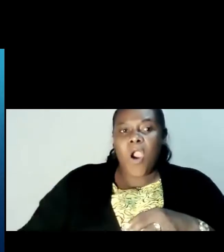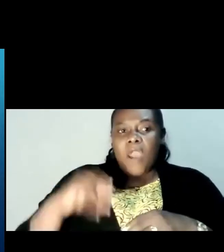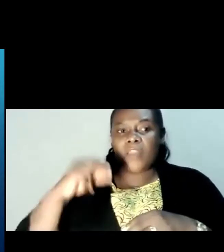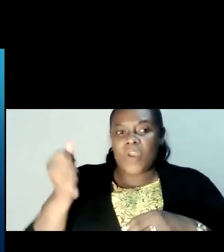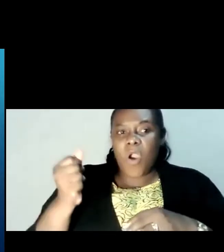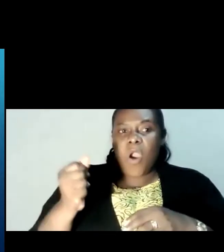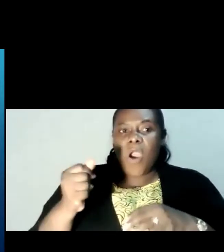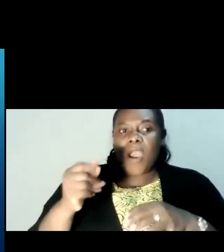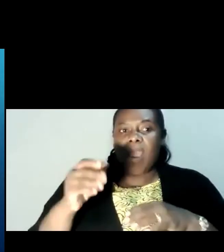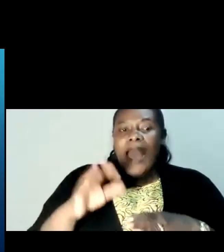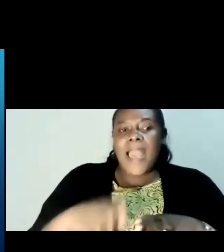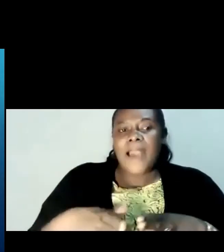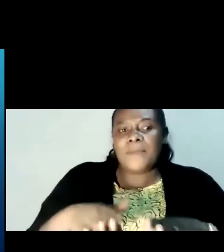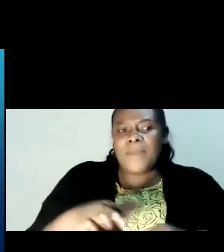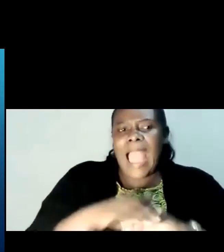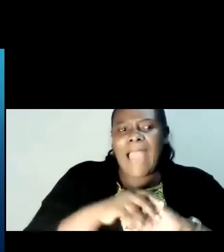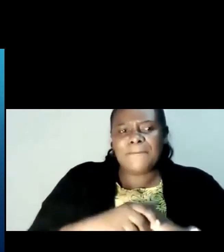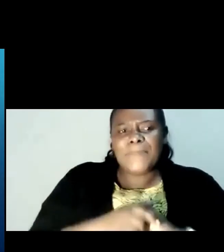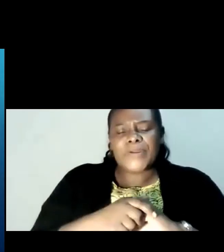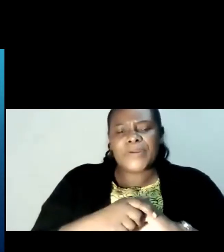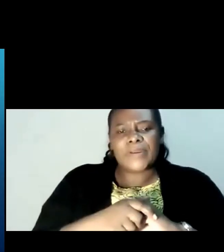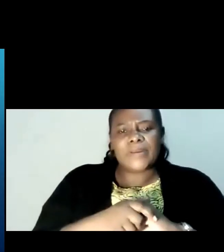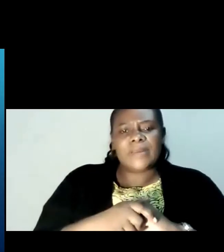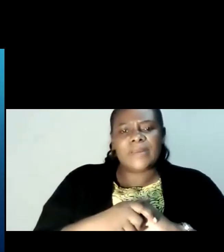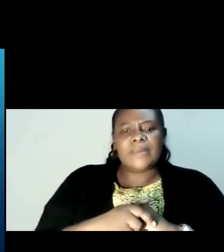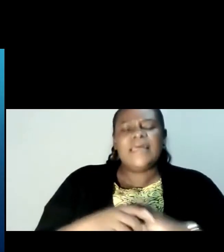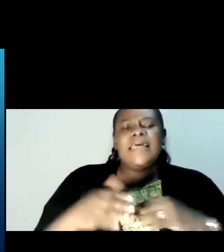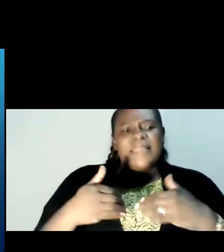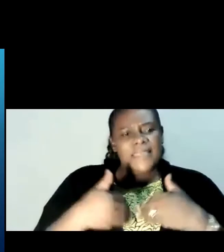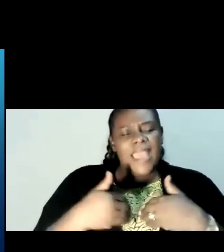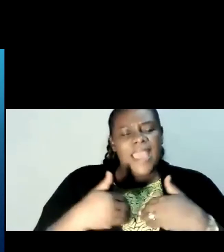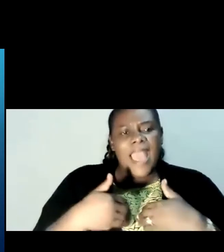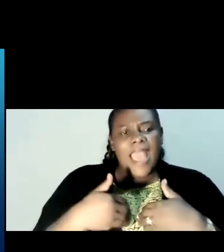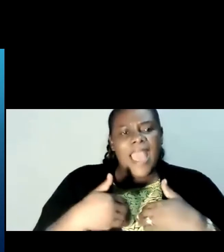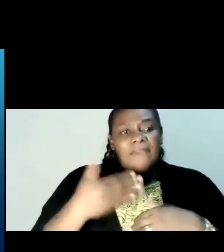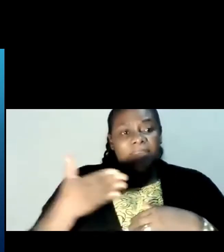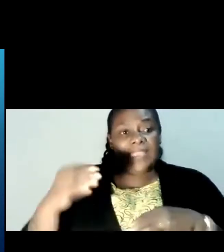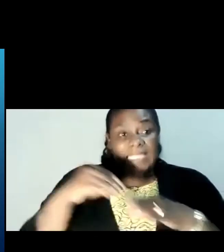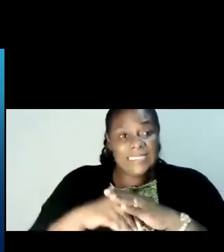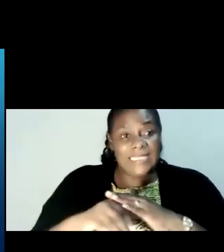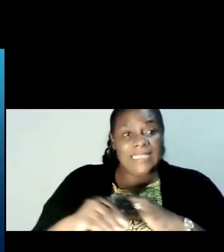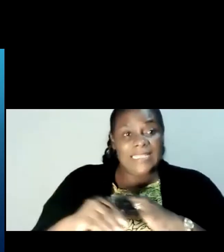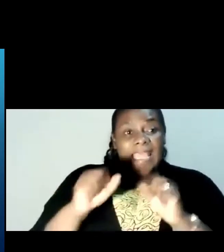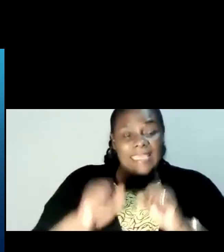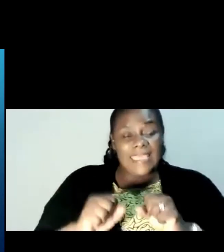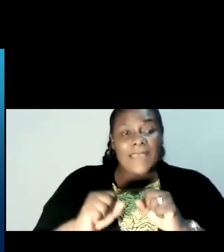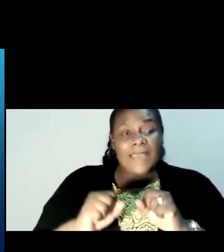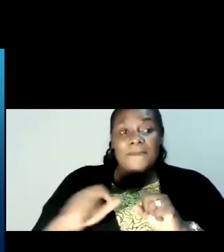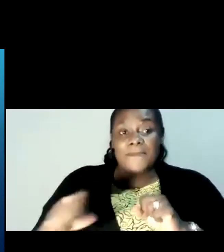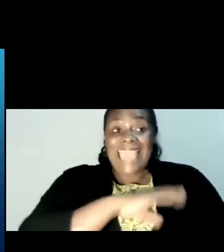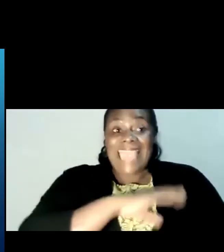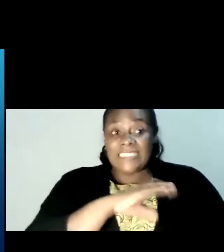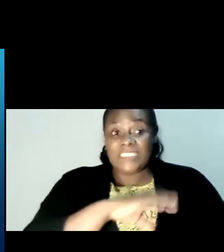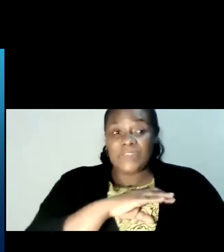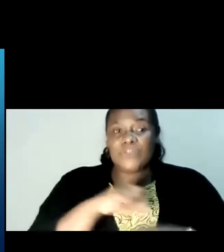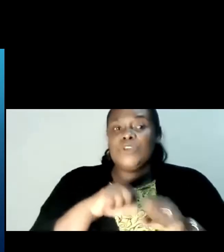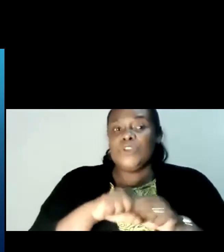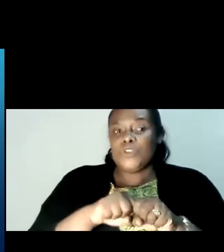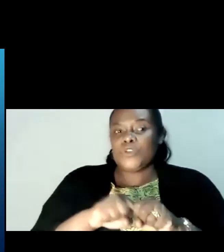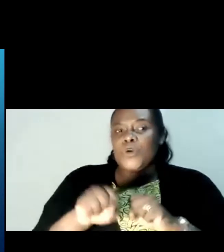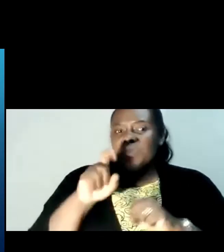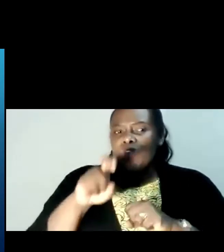contain things in them that can cause cancer. So it's very important to avoid those types of